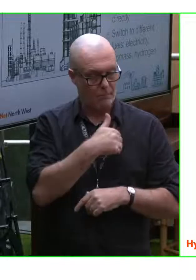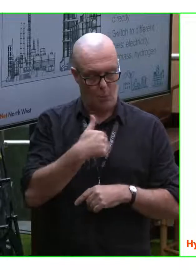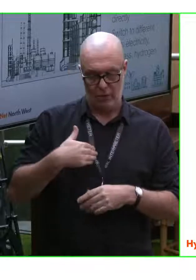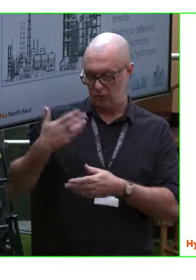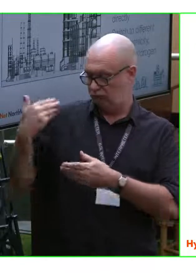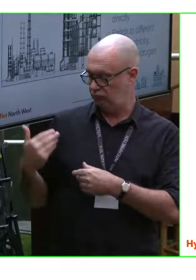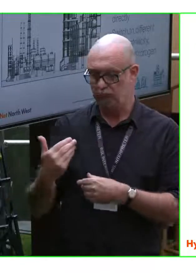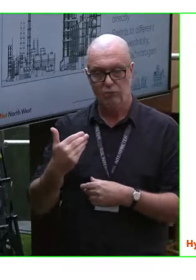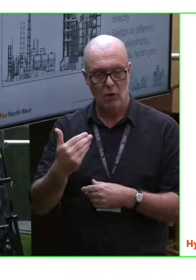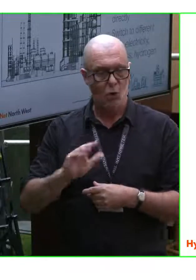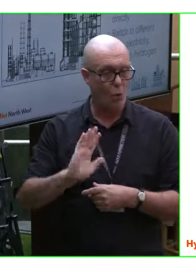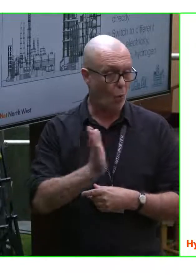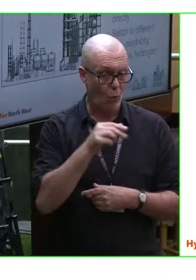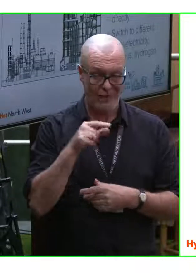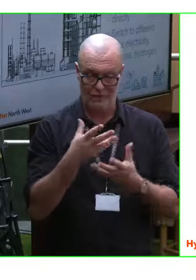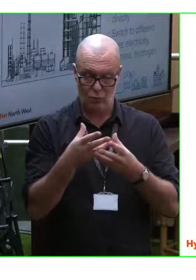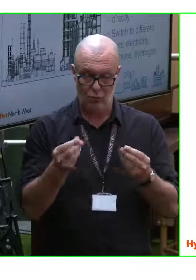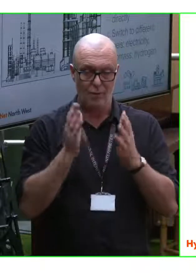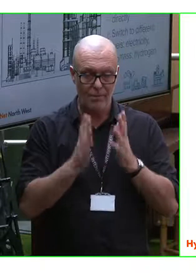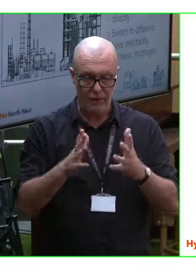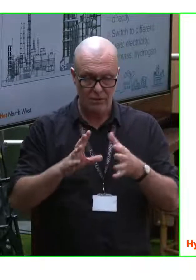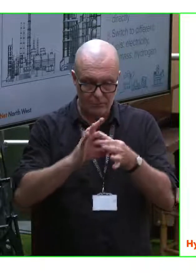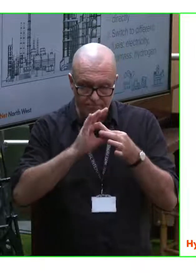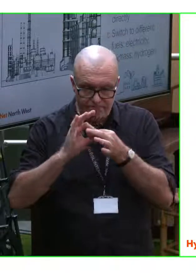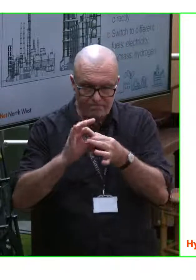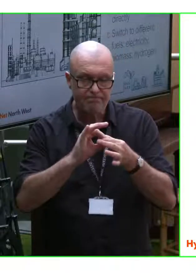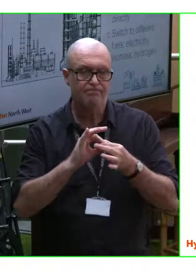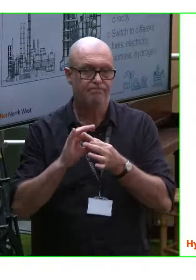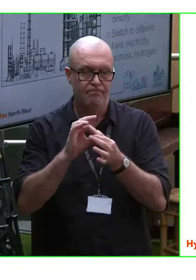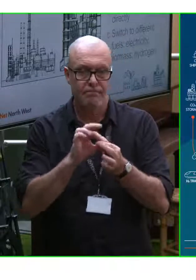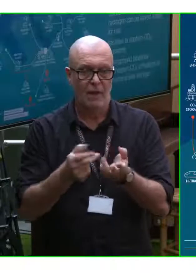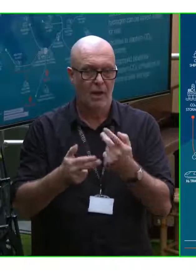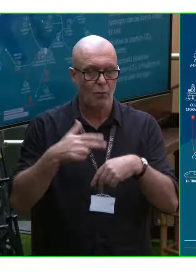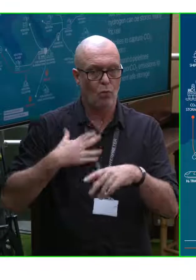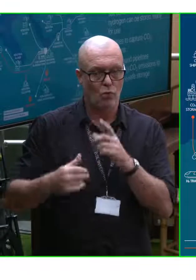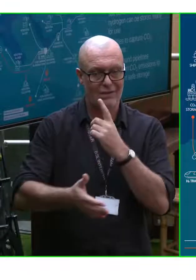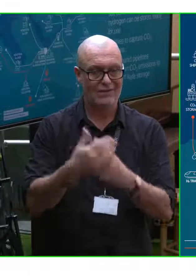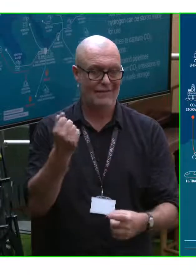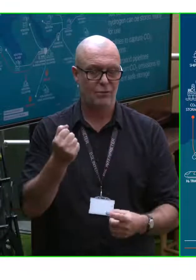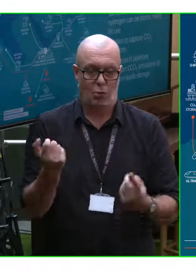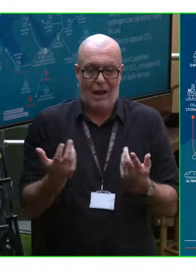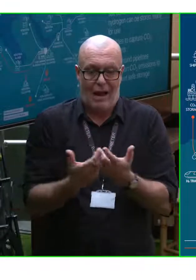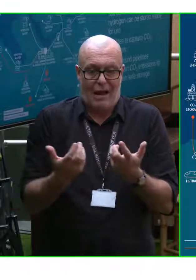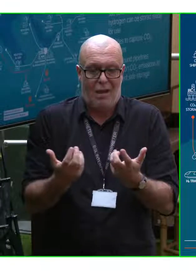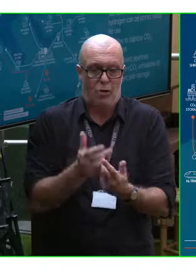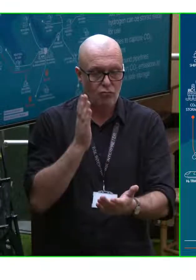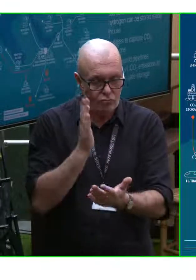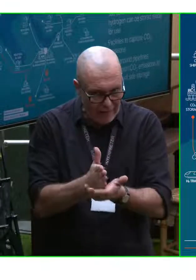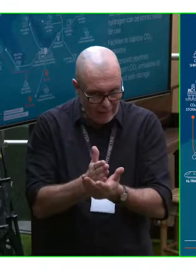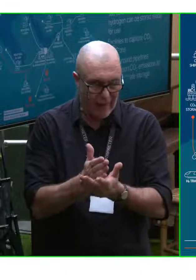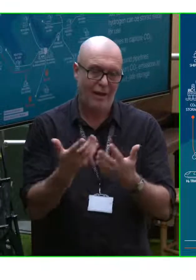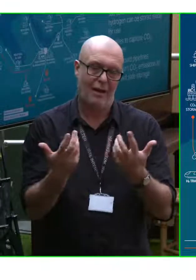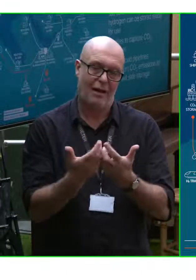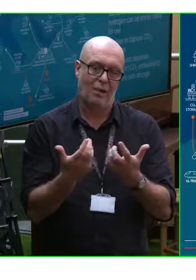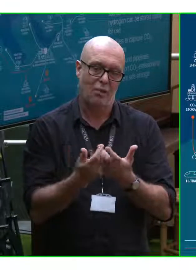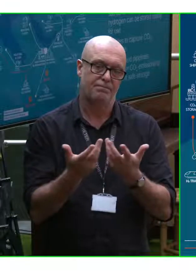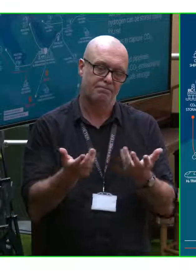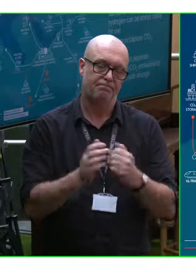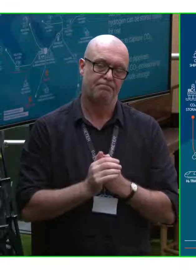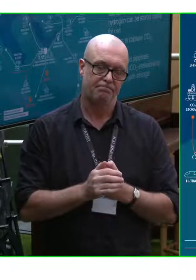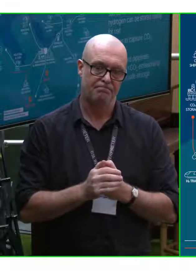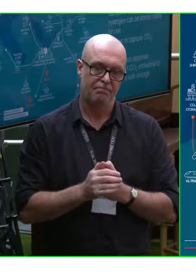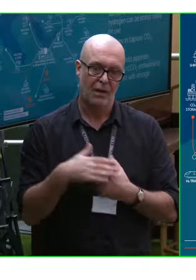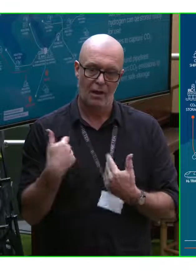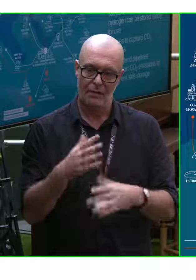these solutions must work together to deliver what we want. So how can we do it in practice? You've heard a little bit. Helen was talking this